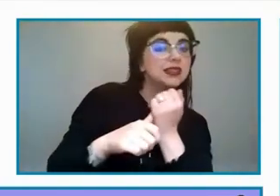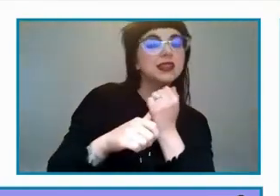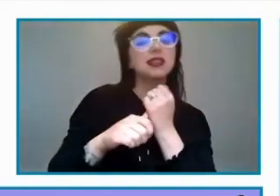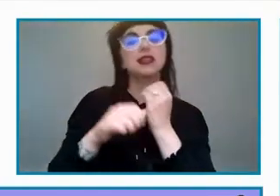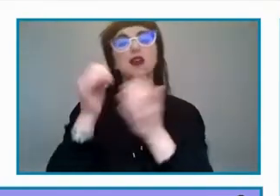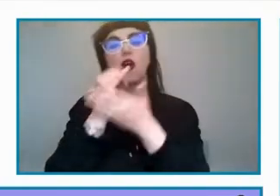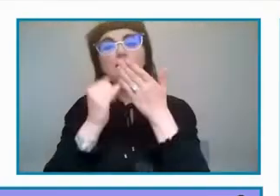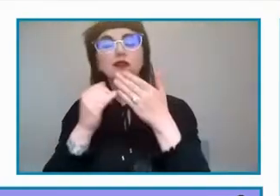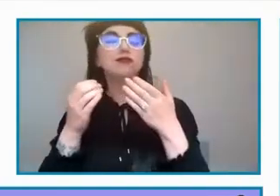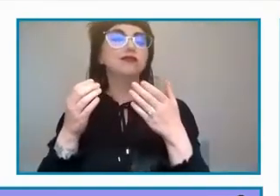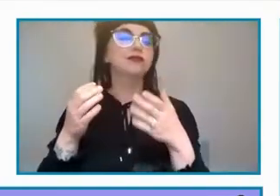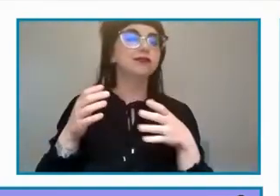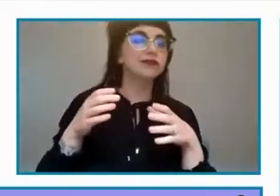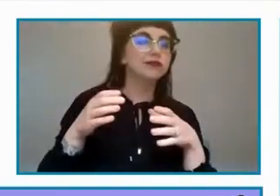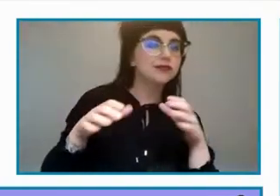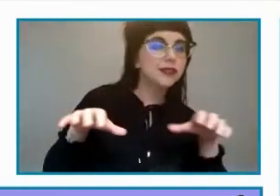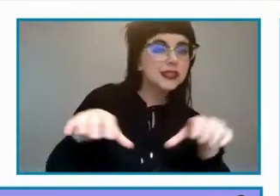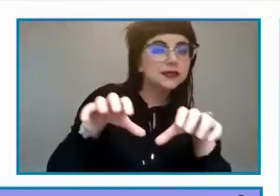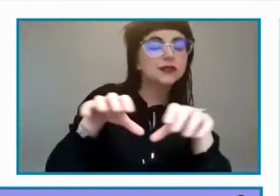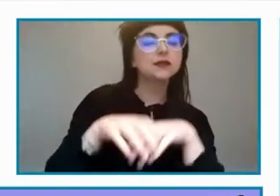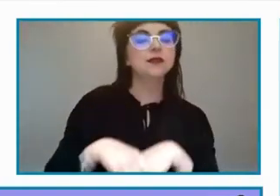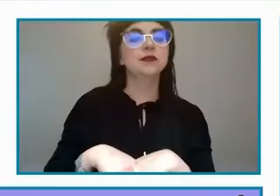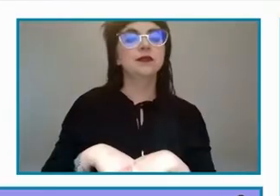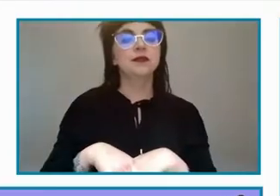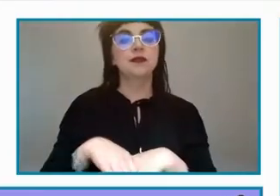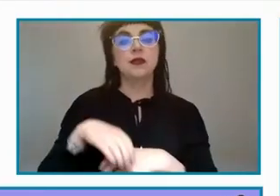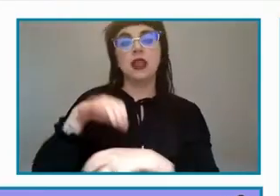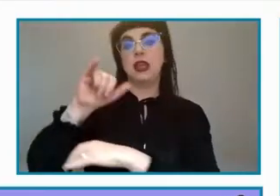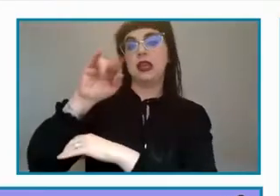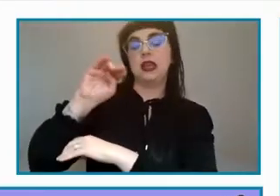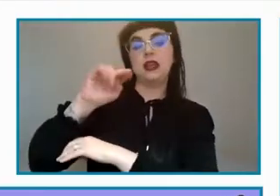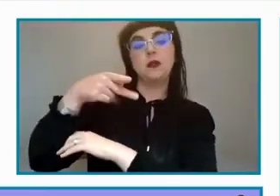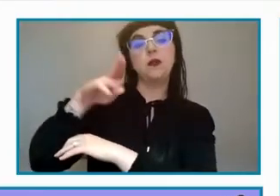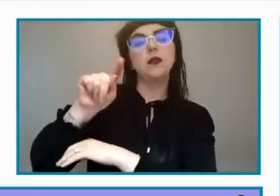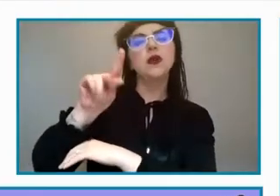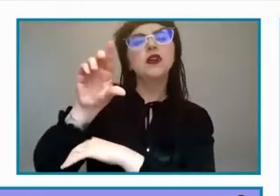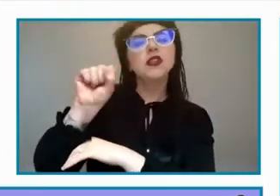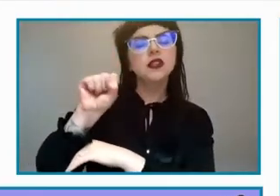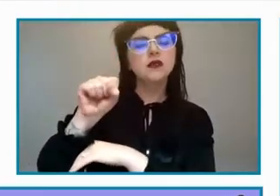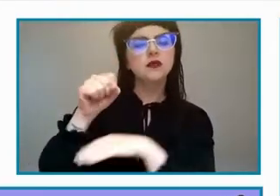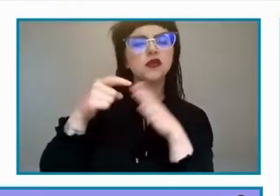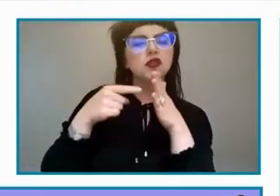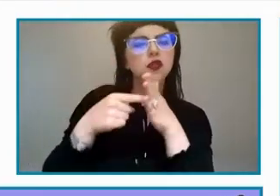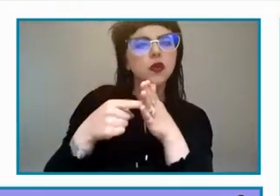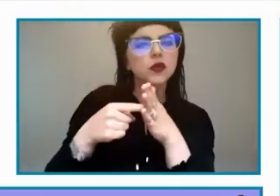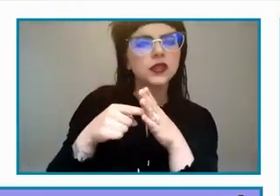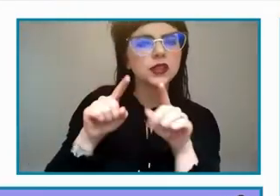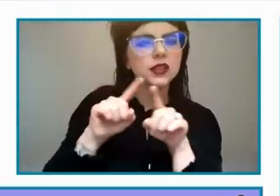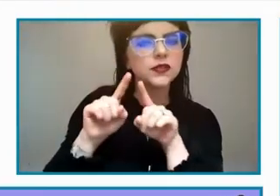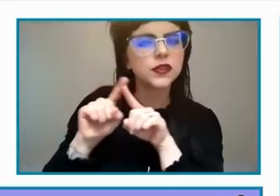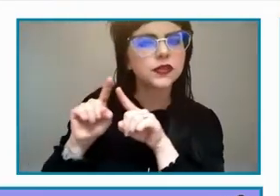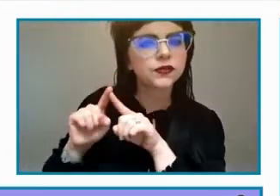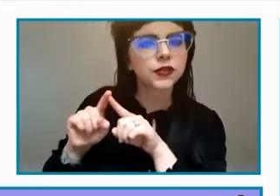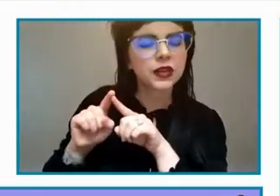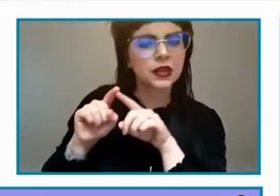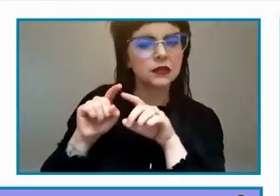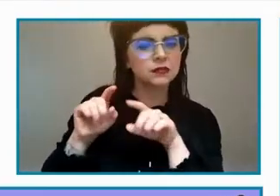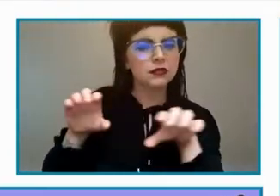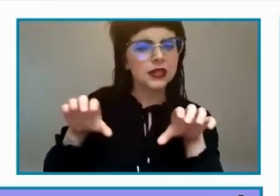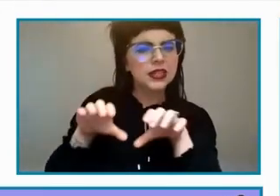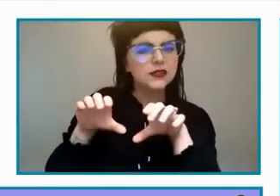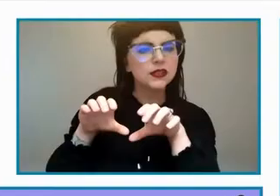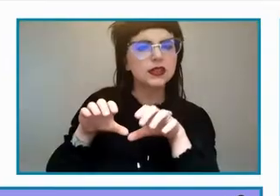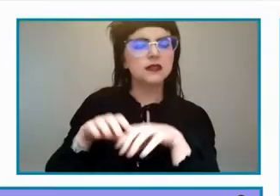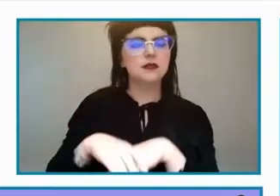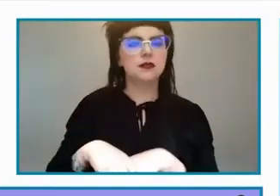The inputs list the resources needed to deliver the activities and produce the outcomes. Now, I have worked